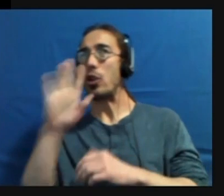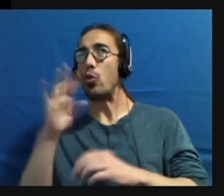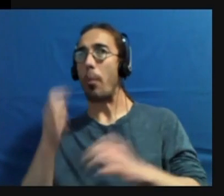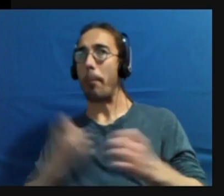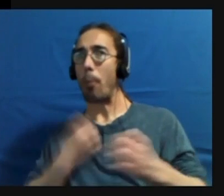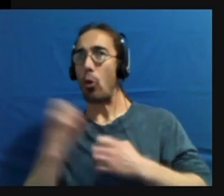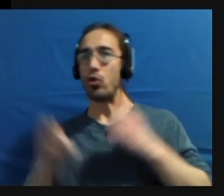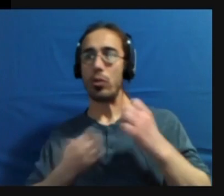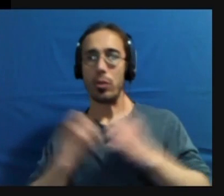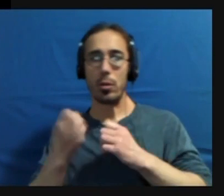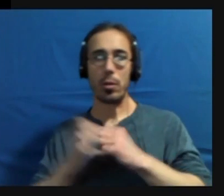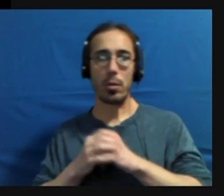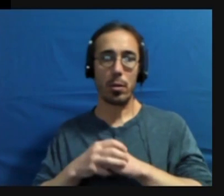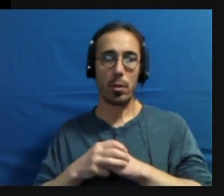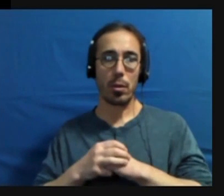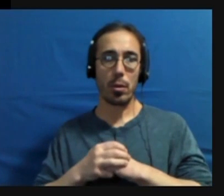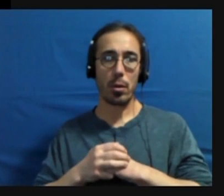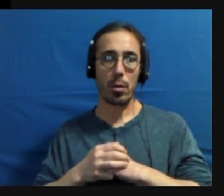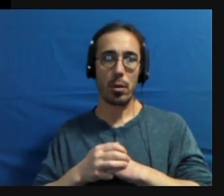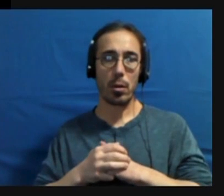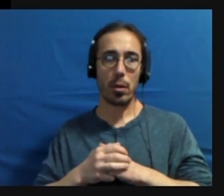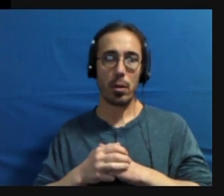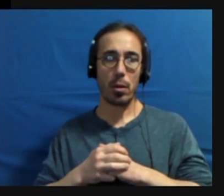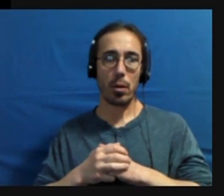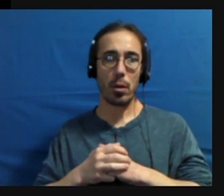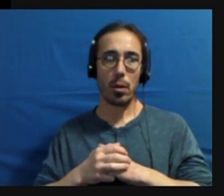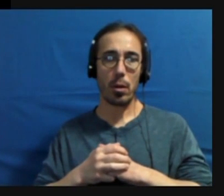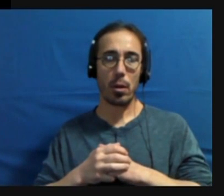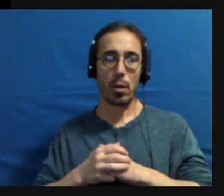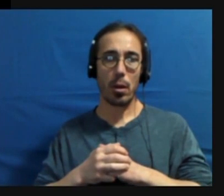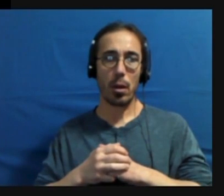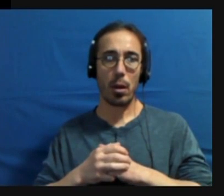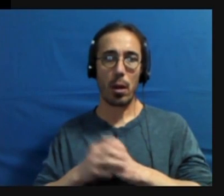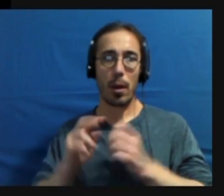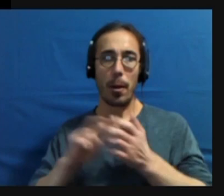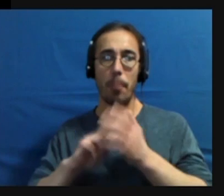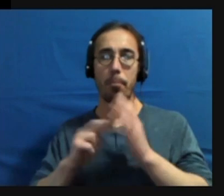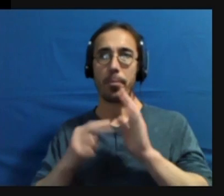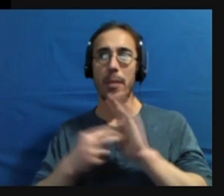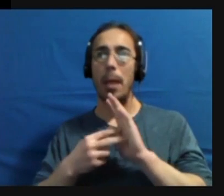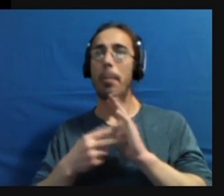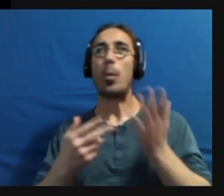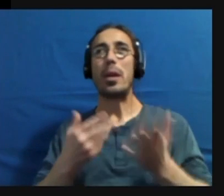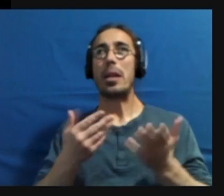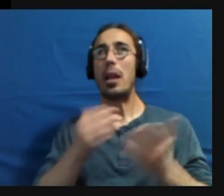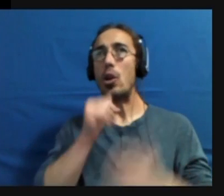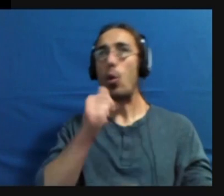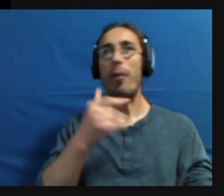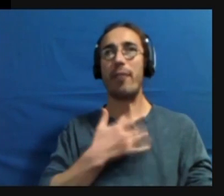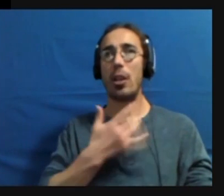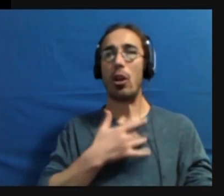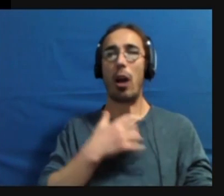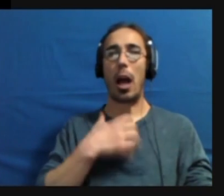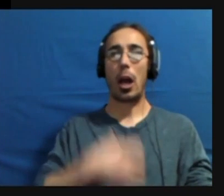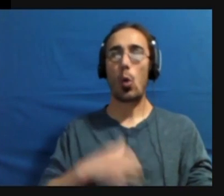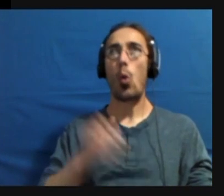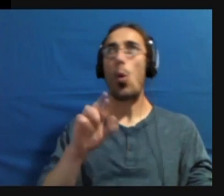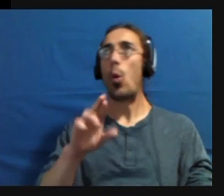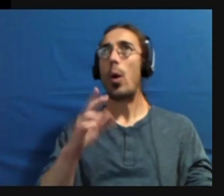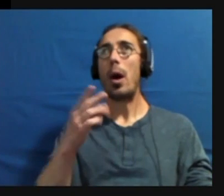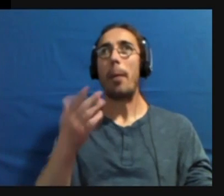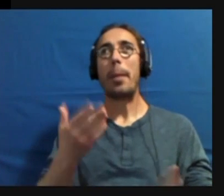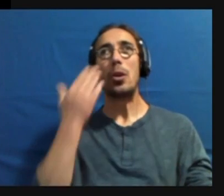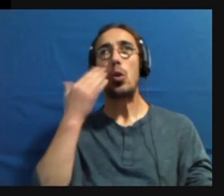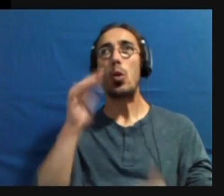And so this can mean that we may not feel hungry. We may not know when we need to use the bathroom. We